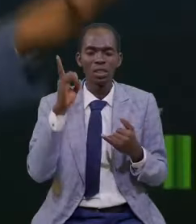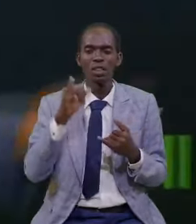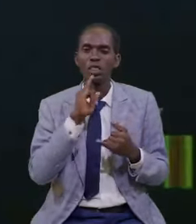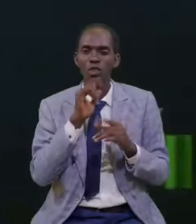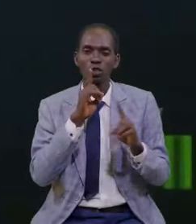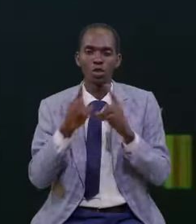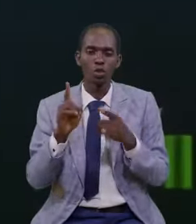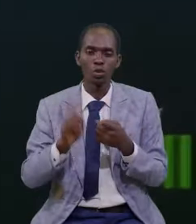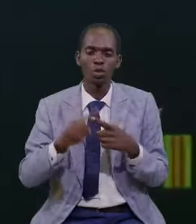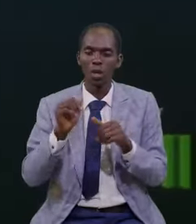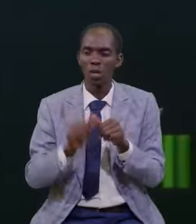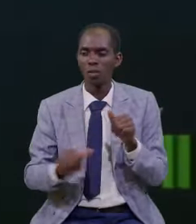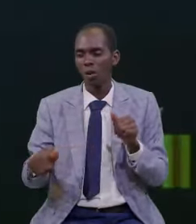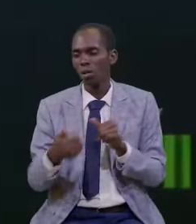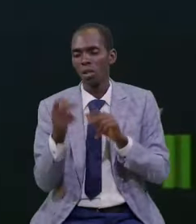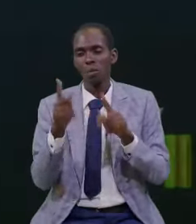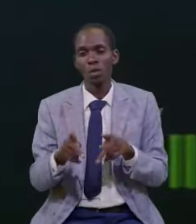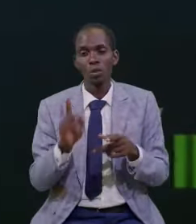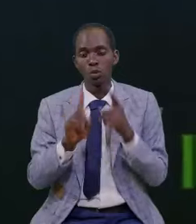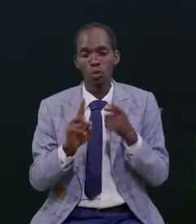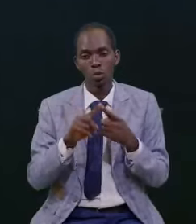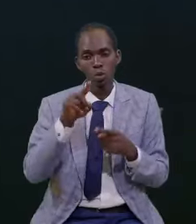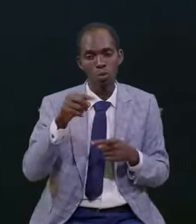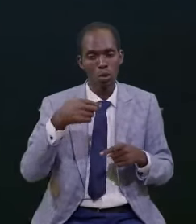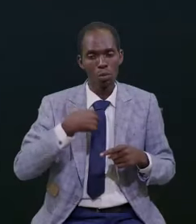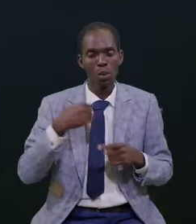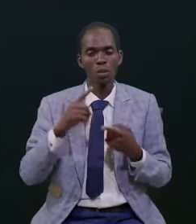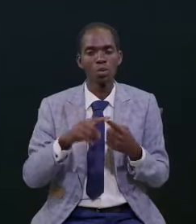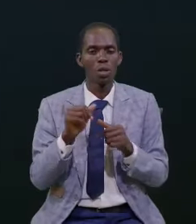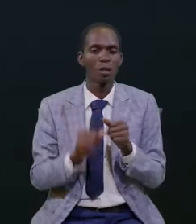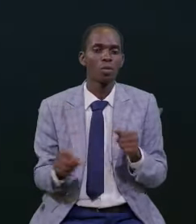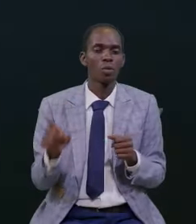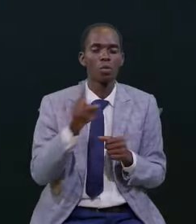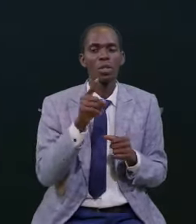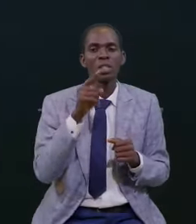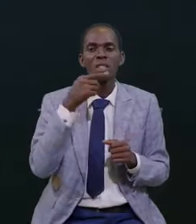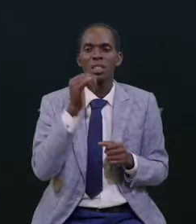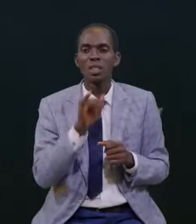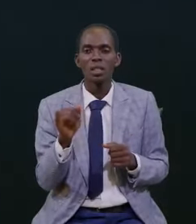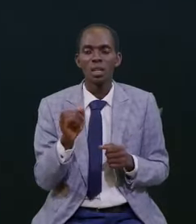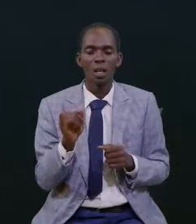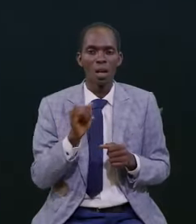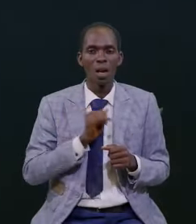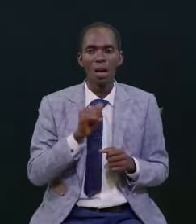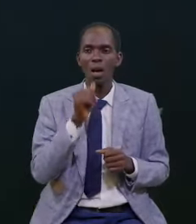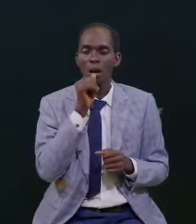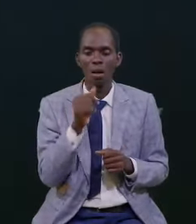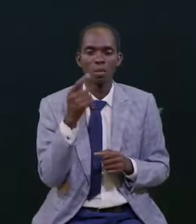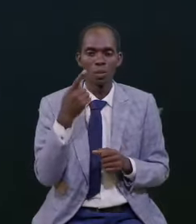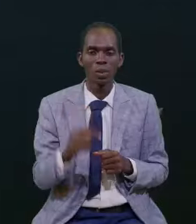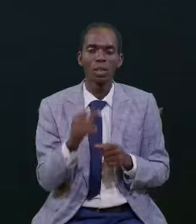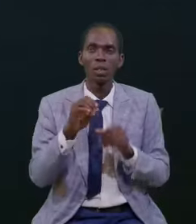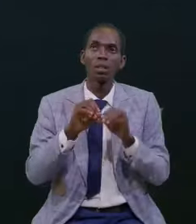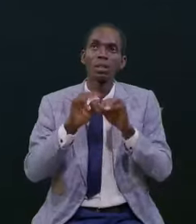to me, and speaking to everyone, saying, I am the light of the world. He